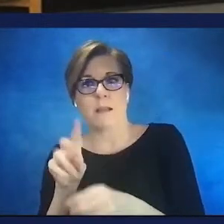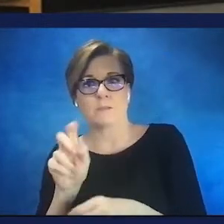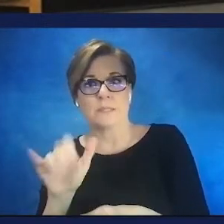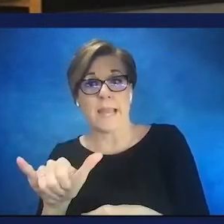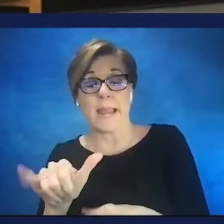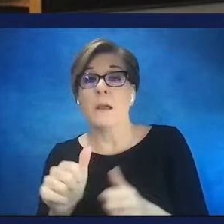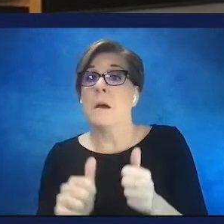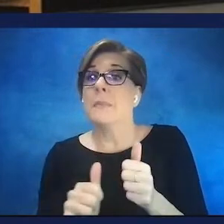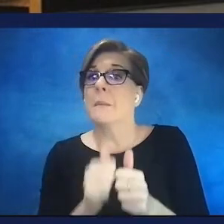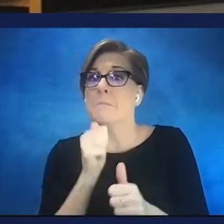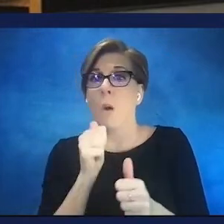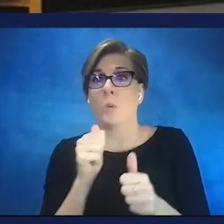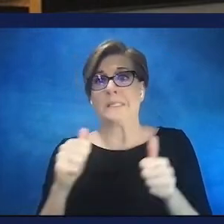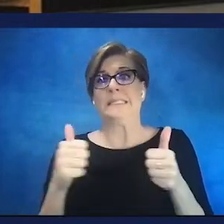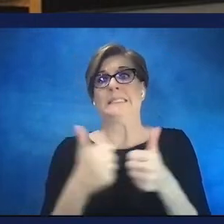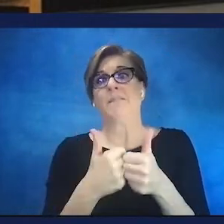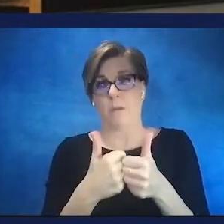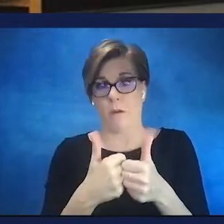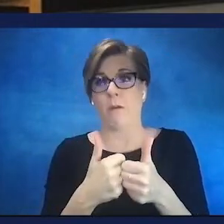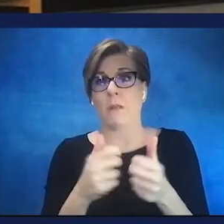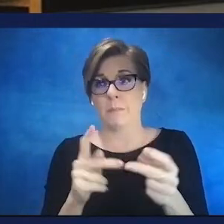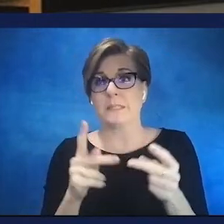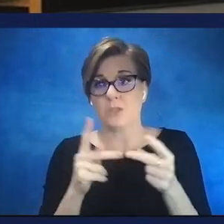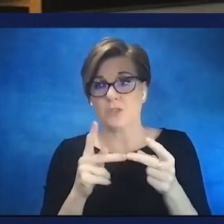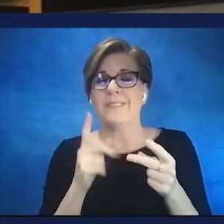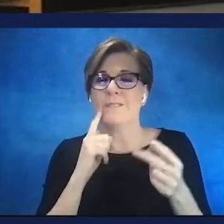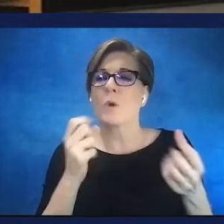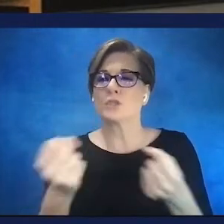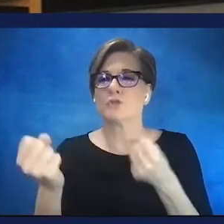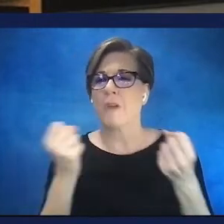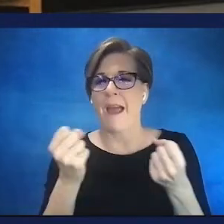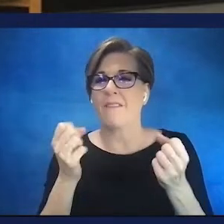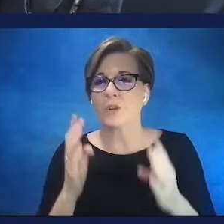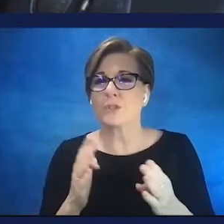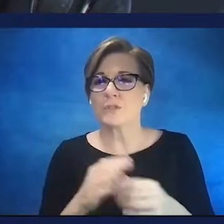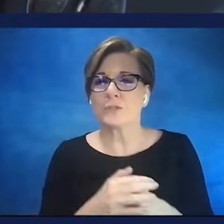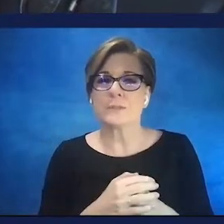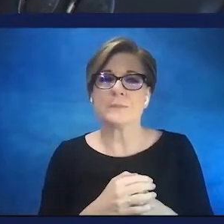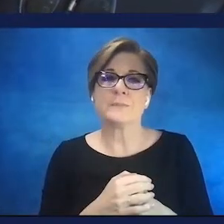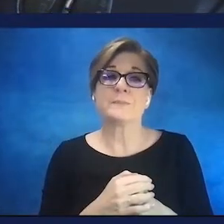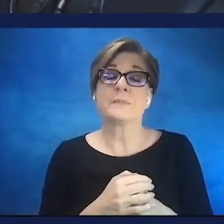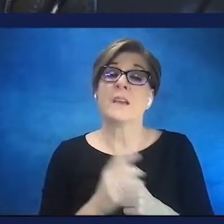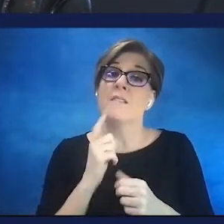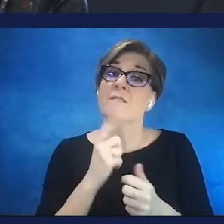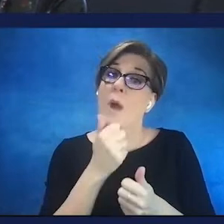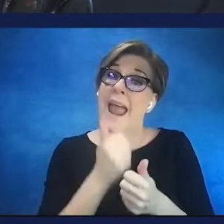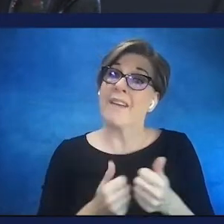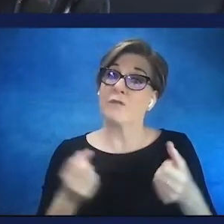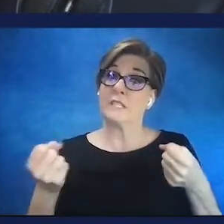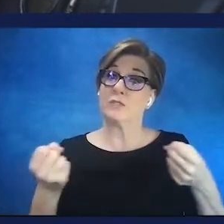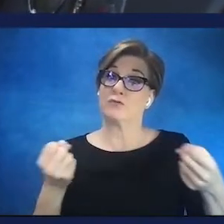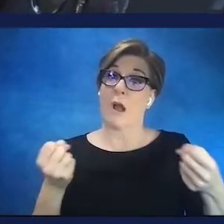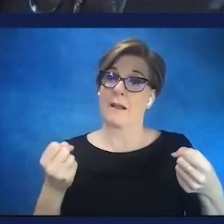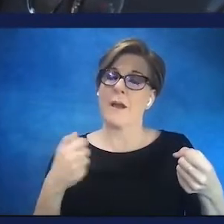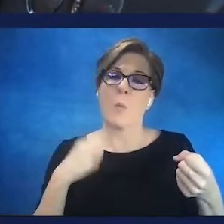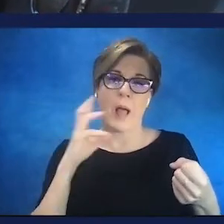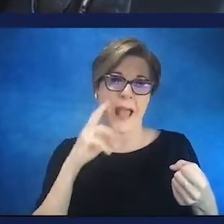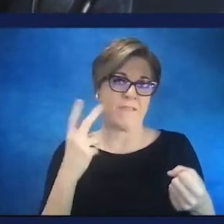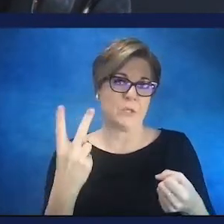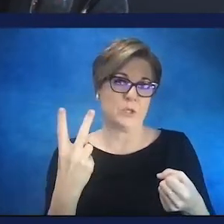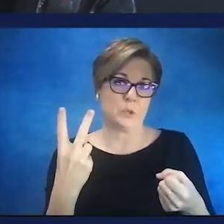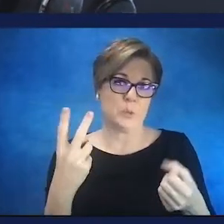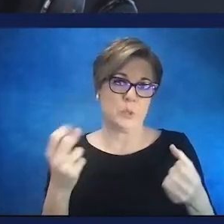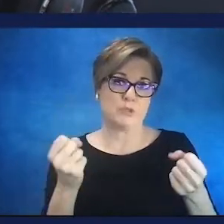probably one of the most difficult positions we hire is for our drivers. And for every truck, we'll have 2